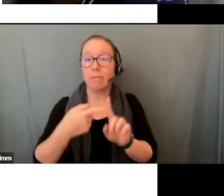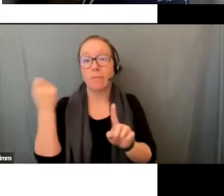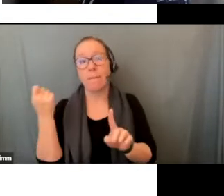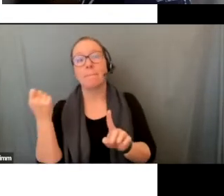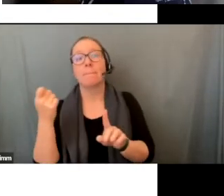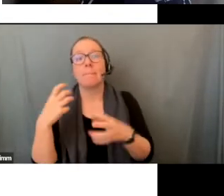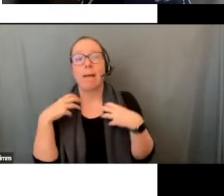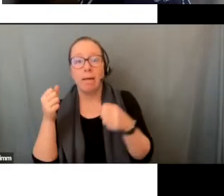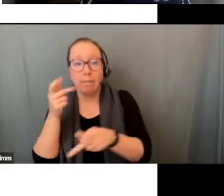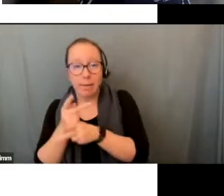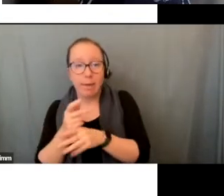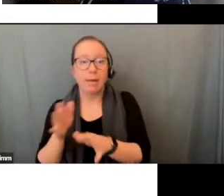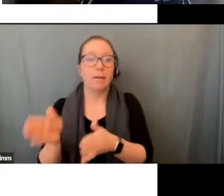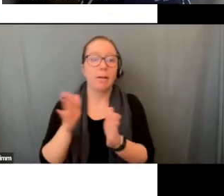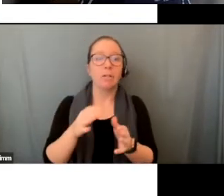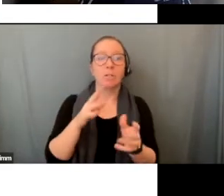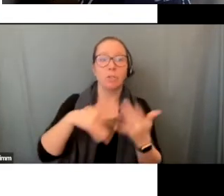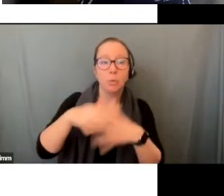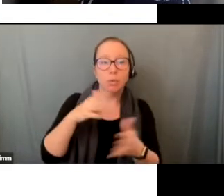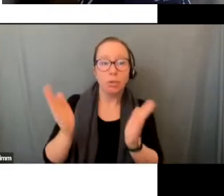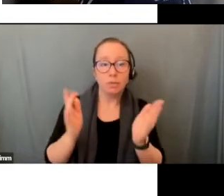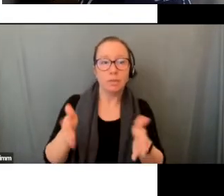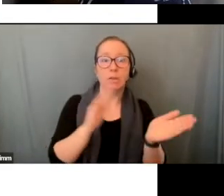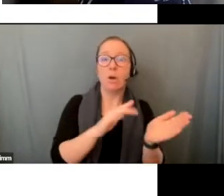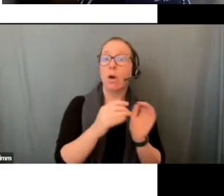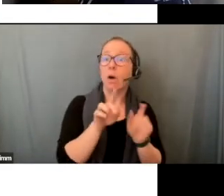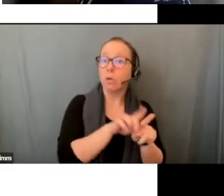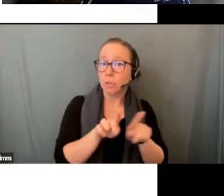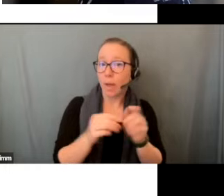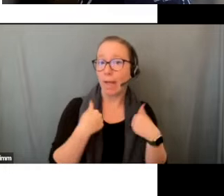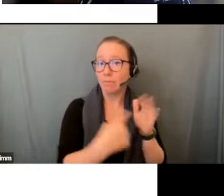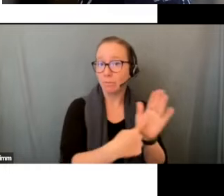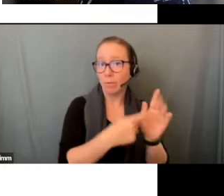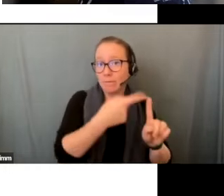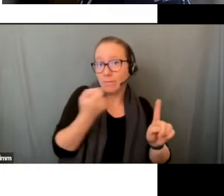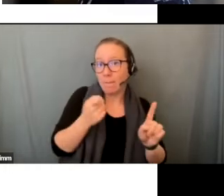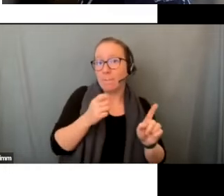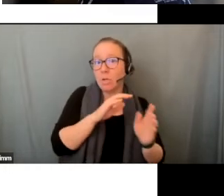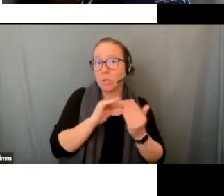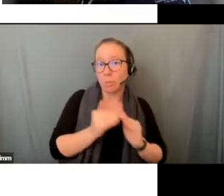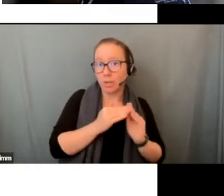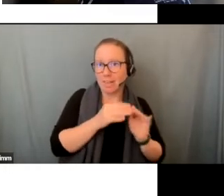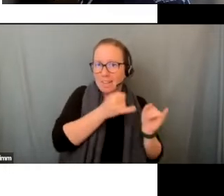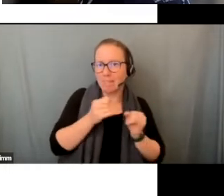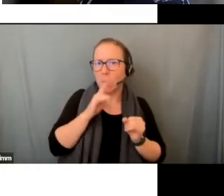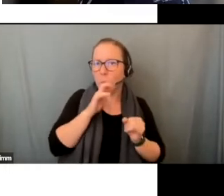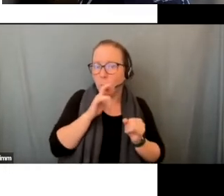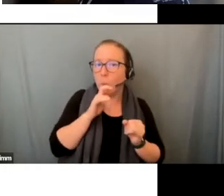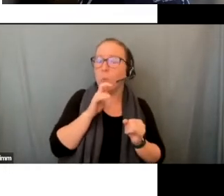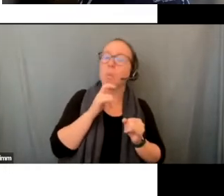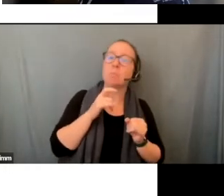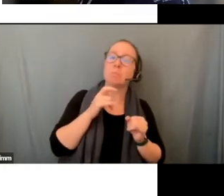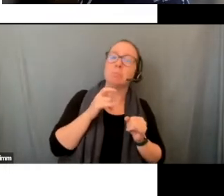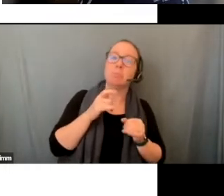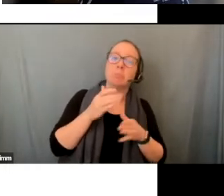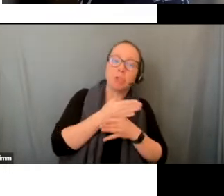other service providers as well. Also representation from the community, individuals that may speak from a lived experience